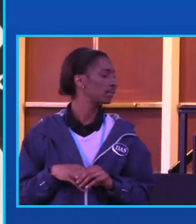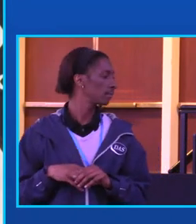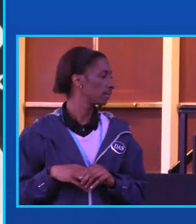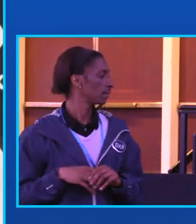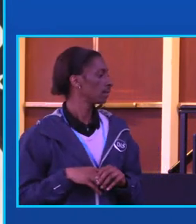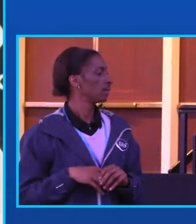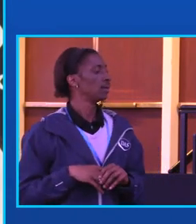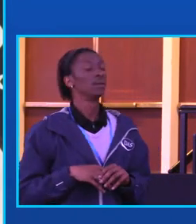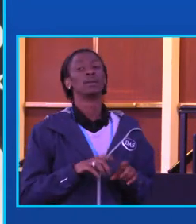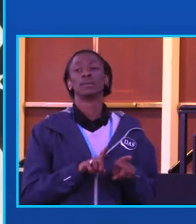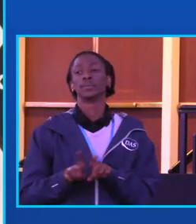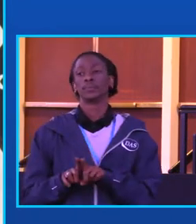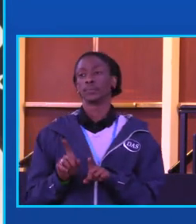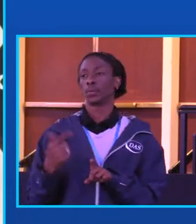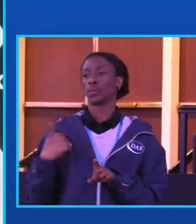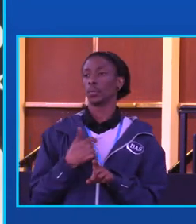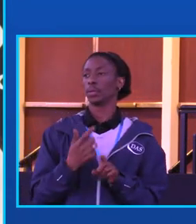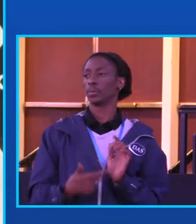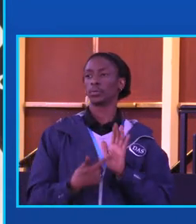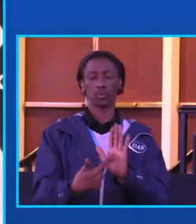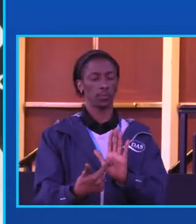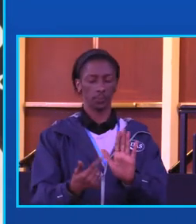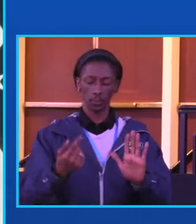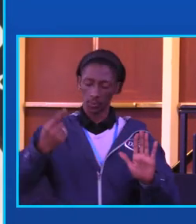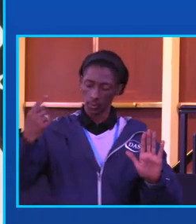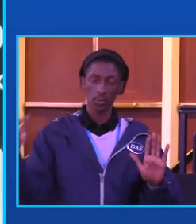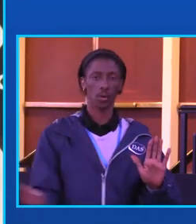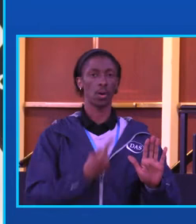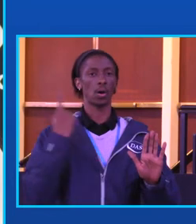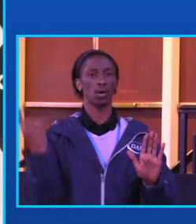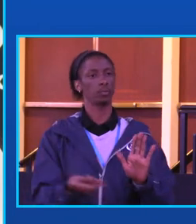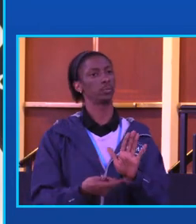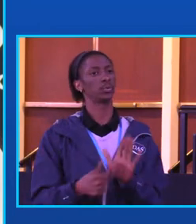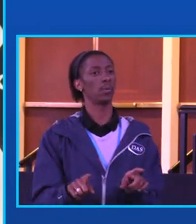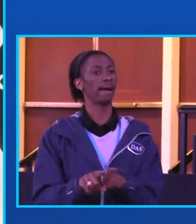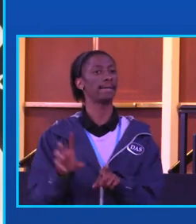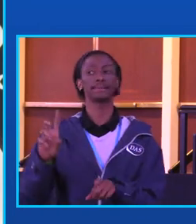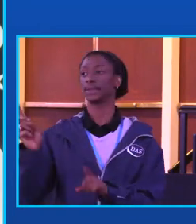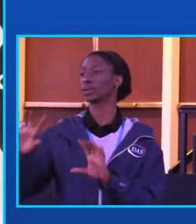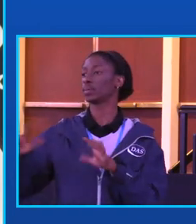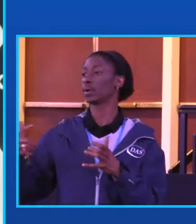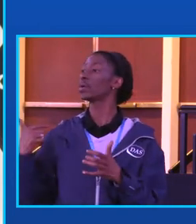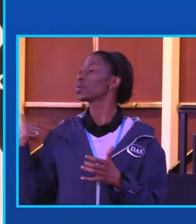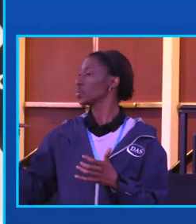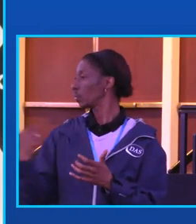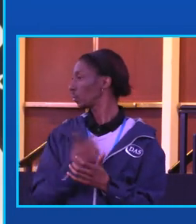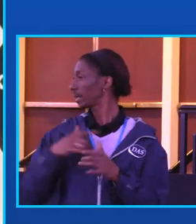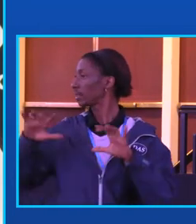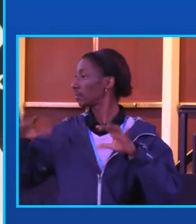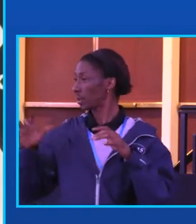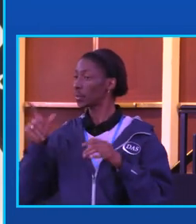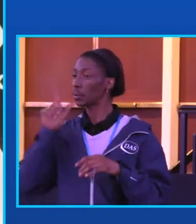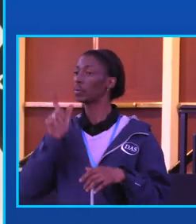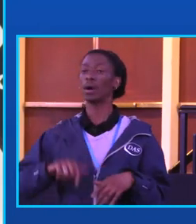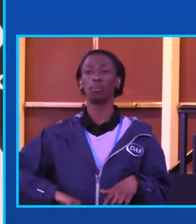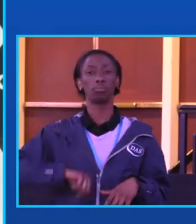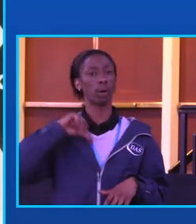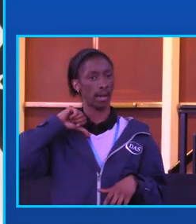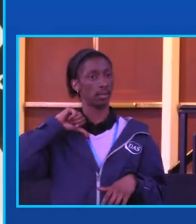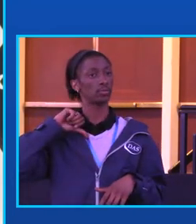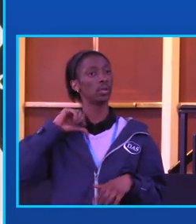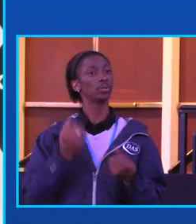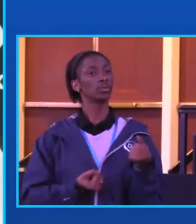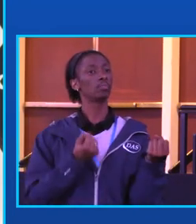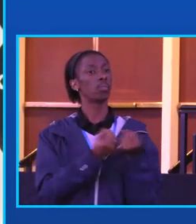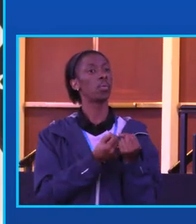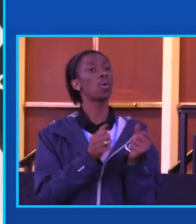We must also show, always show, as a Democratic Party, that we are the party that is proud to stand firmly with immigrants